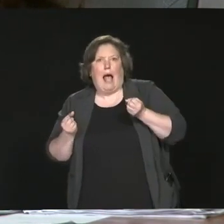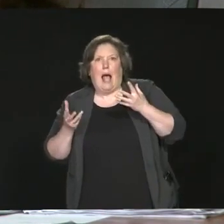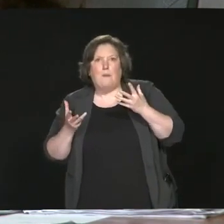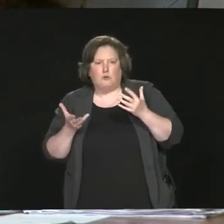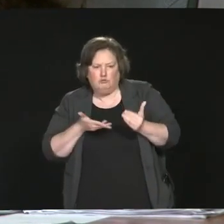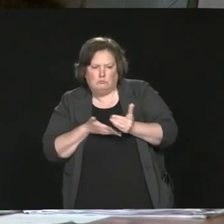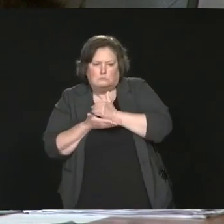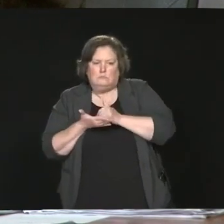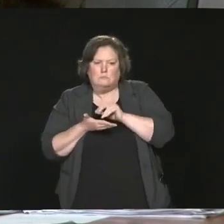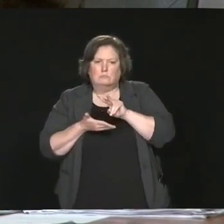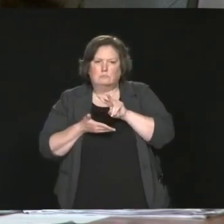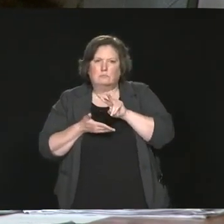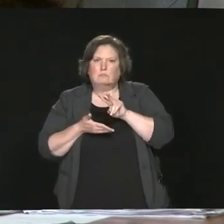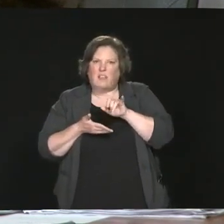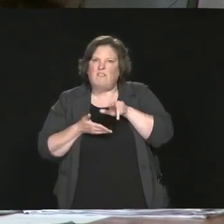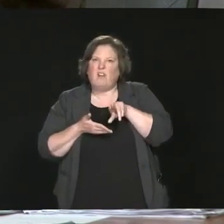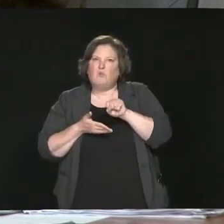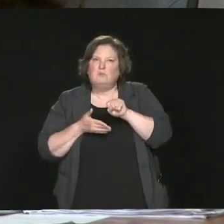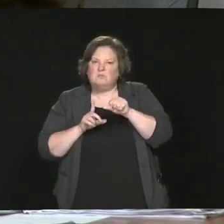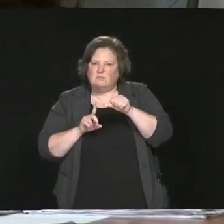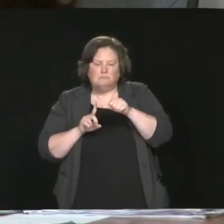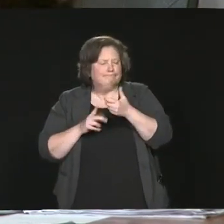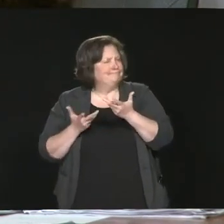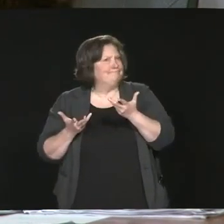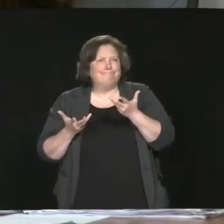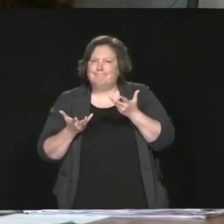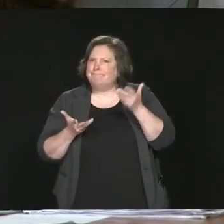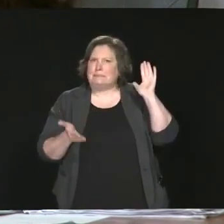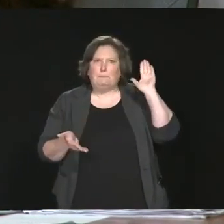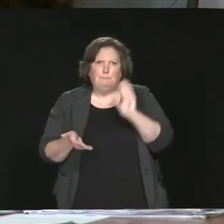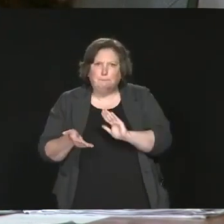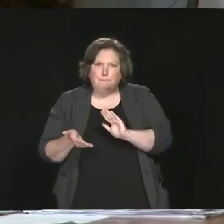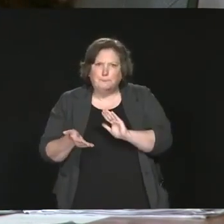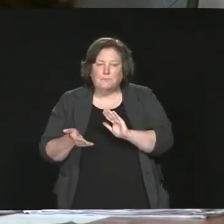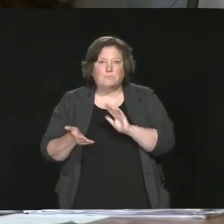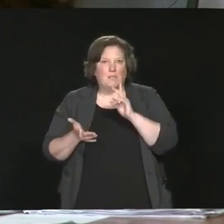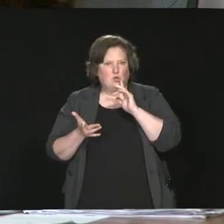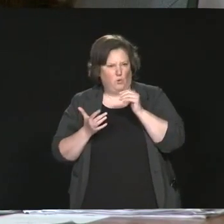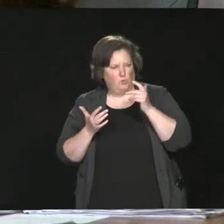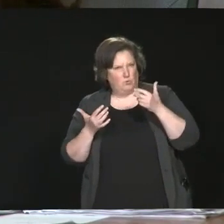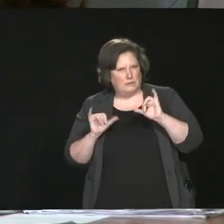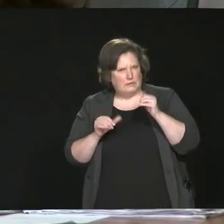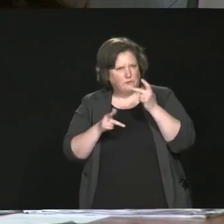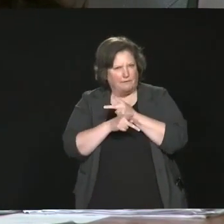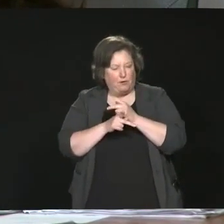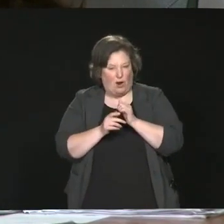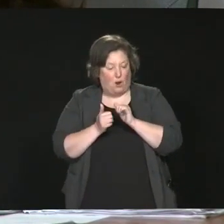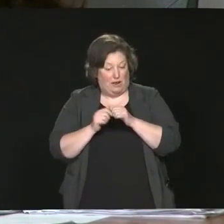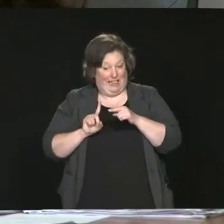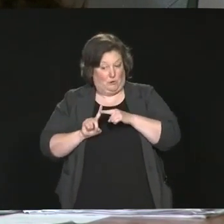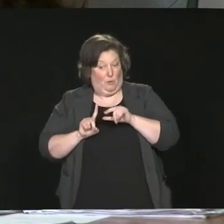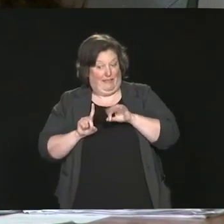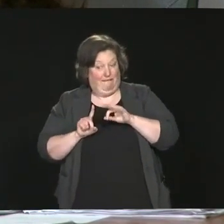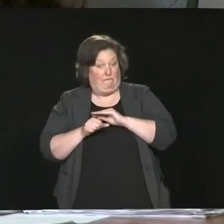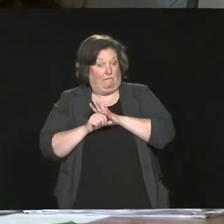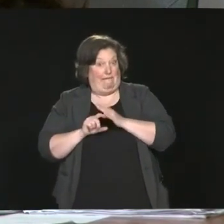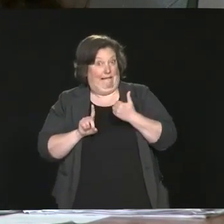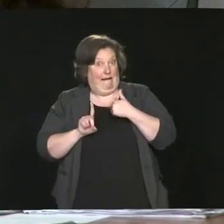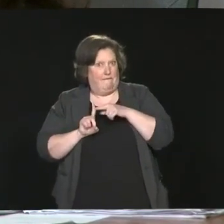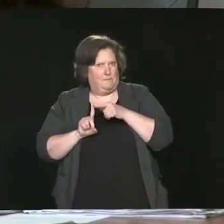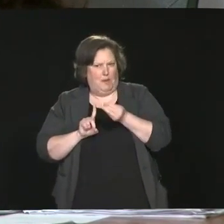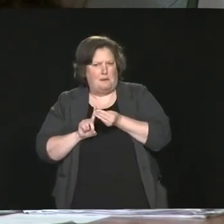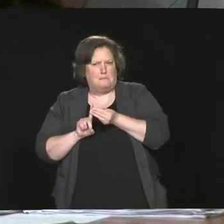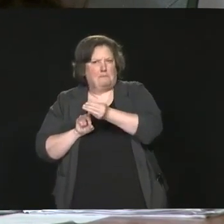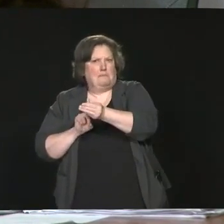to date on the transmission potential, is why we have evolved